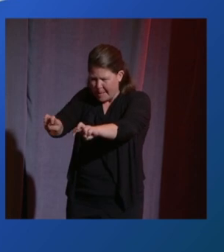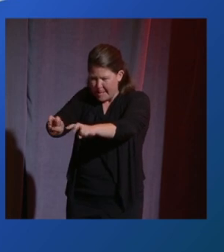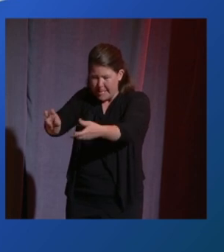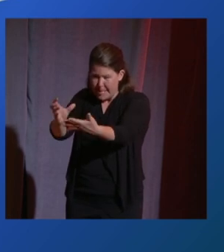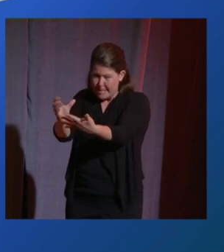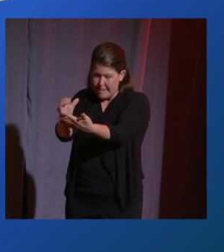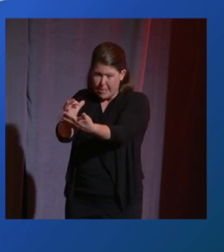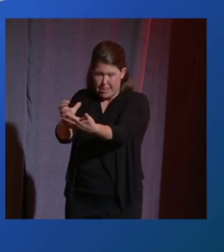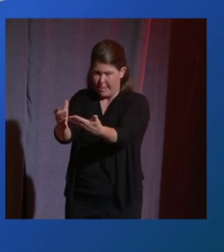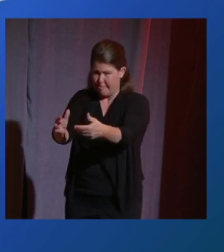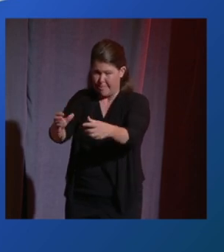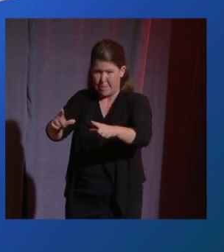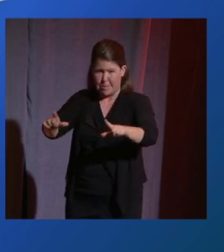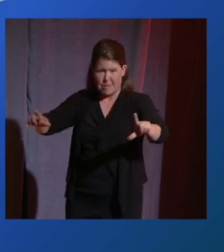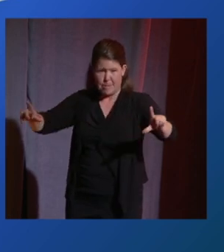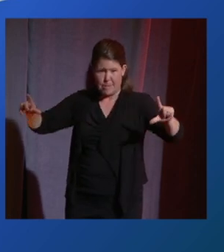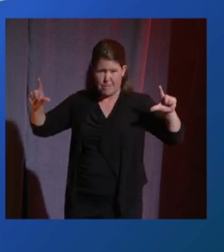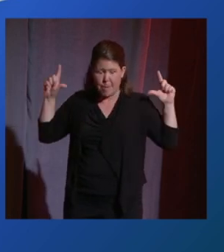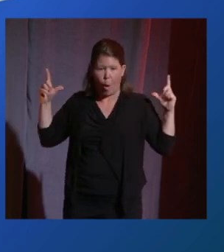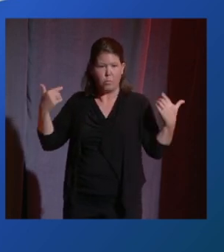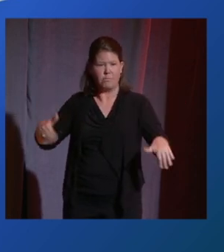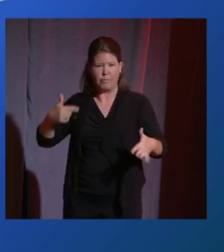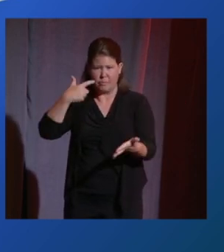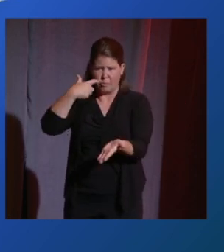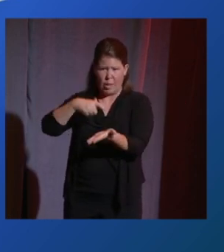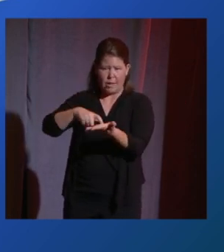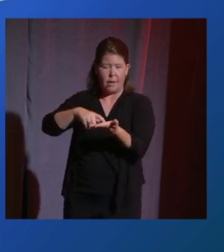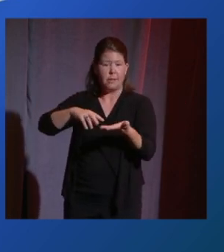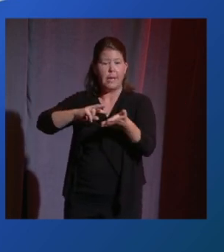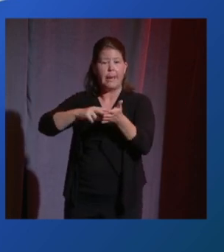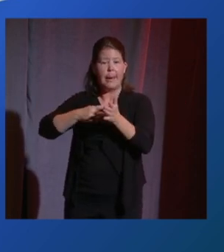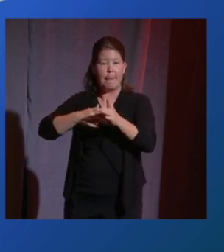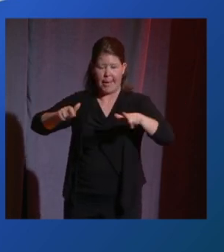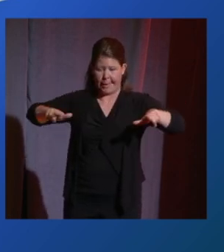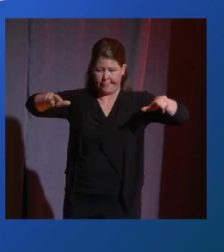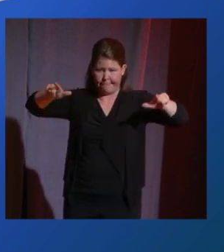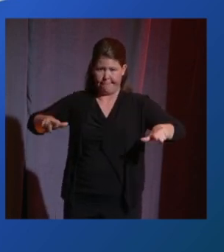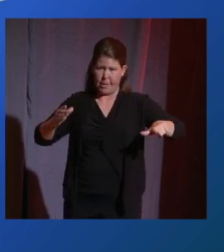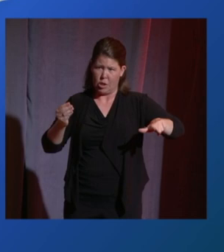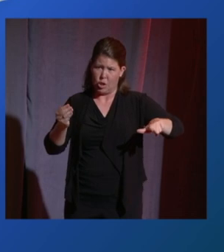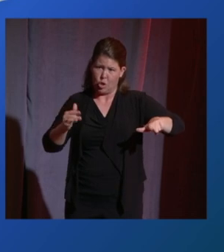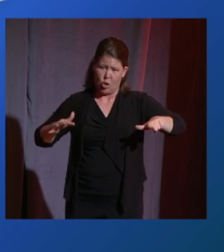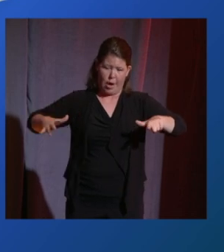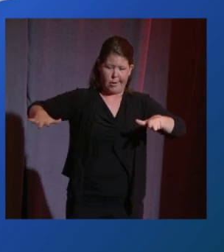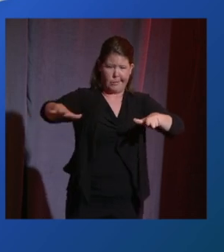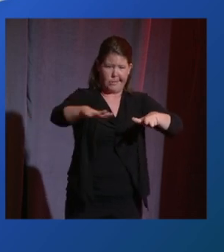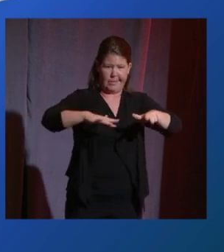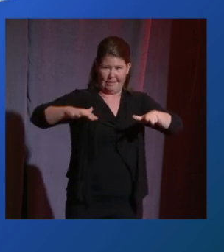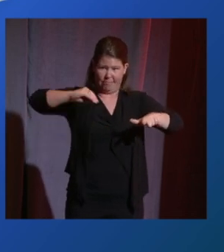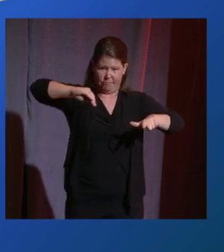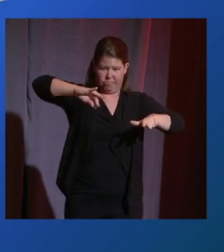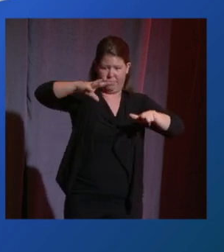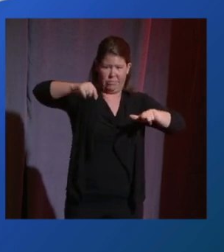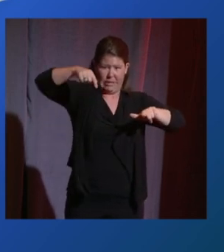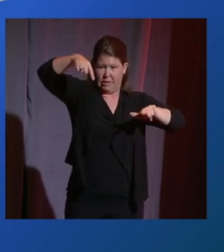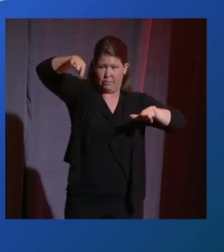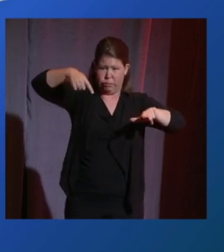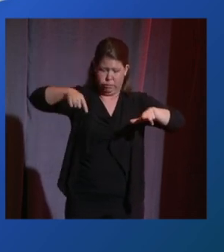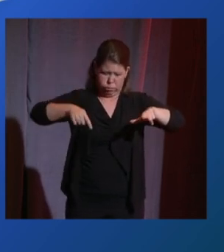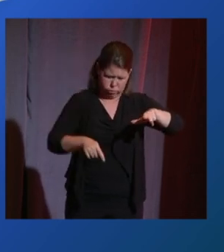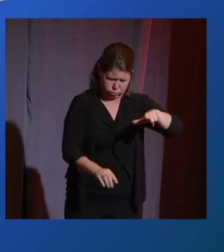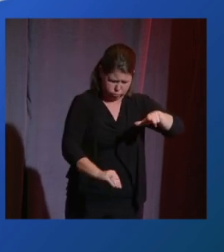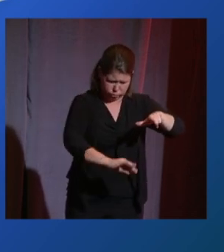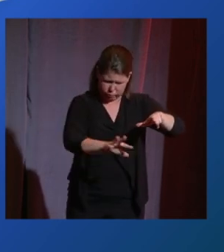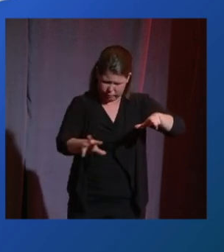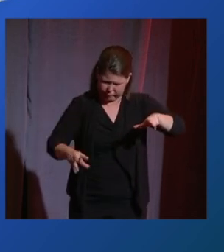resolution it can be seen underground with ground penetrating radar but how can I be passionate about something I've